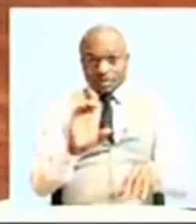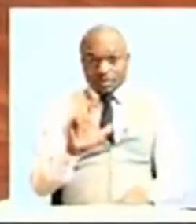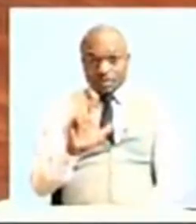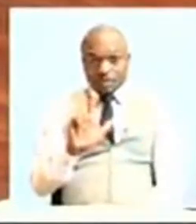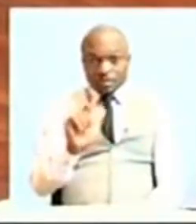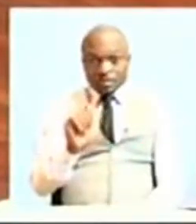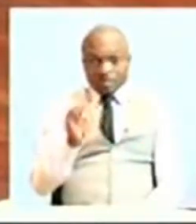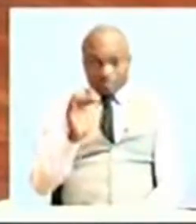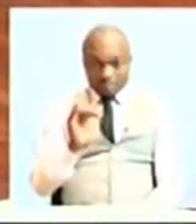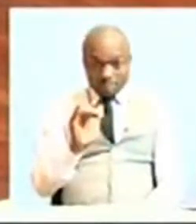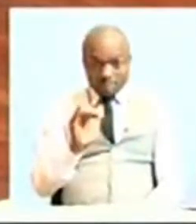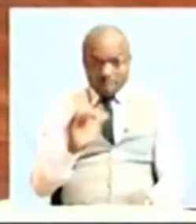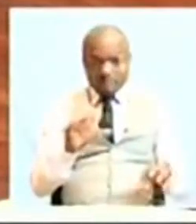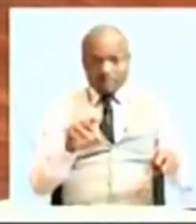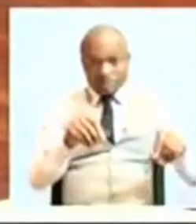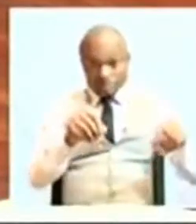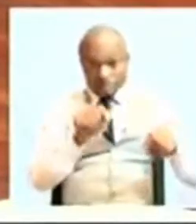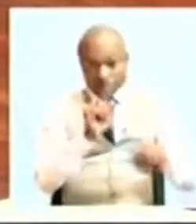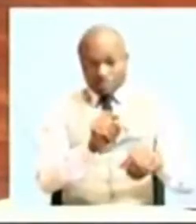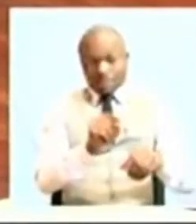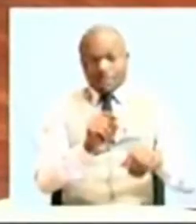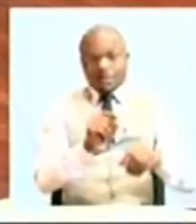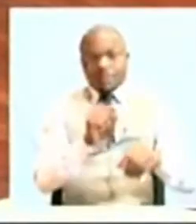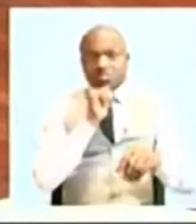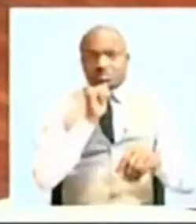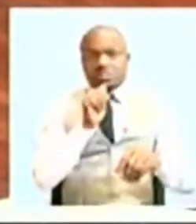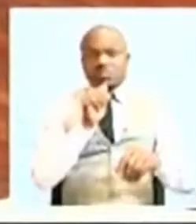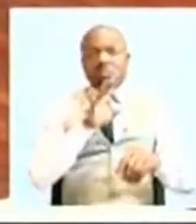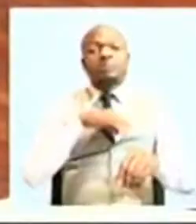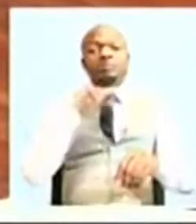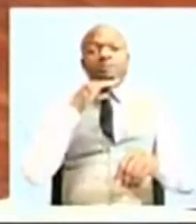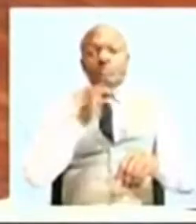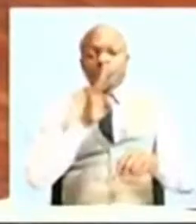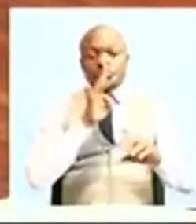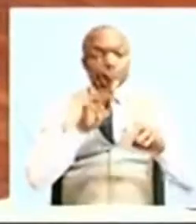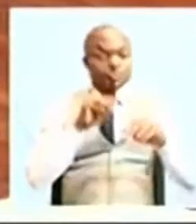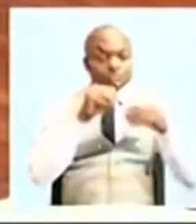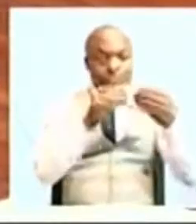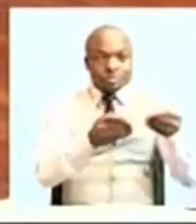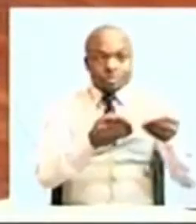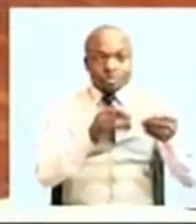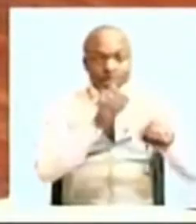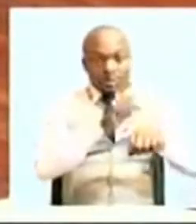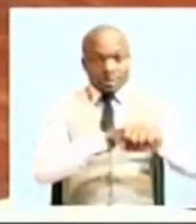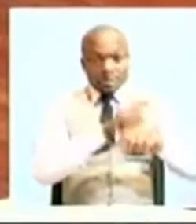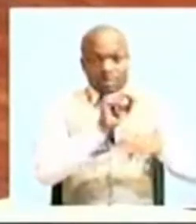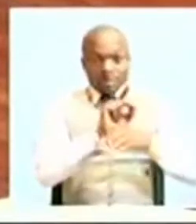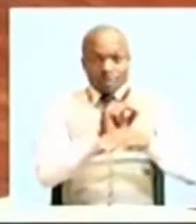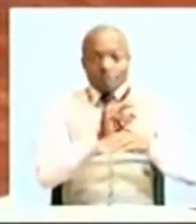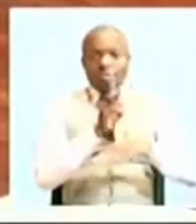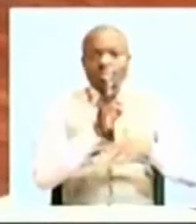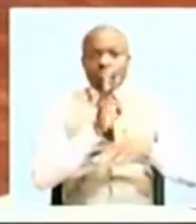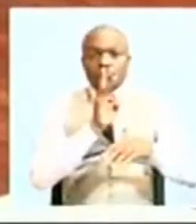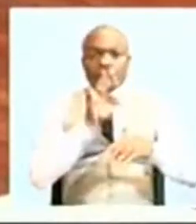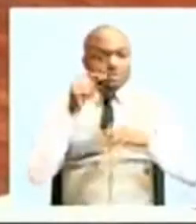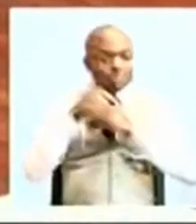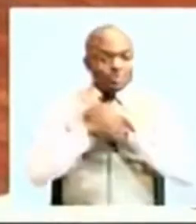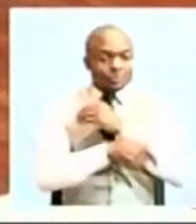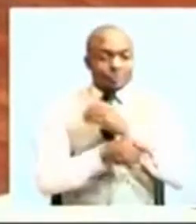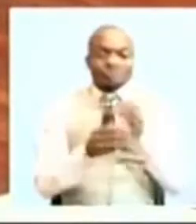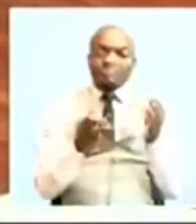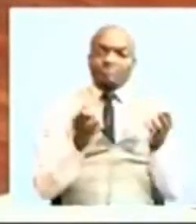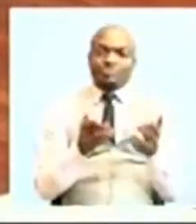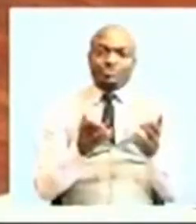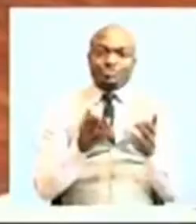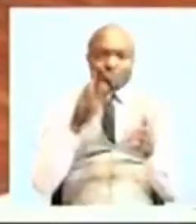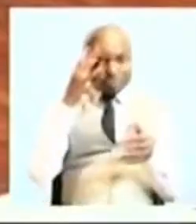This was exacerbated by the lack of adequate water supply during the project period. The borehole could not be drilled due to the need to